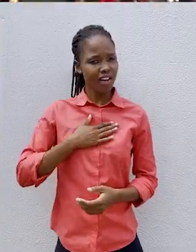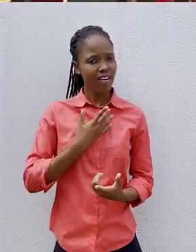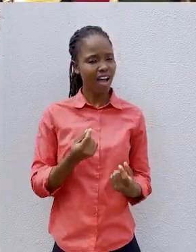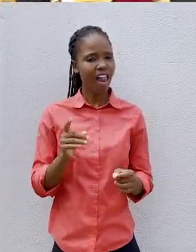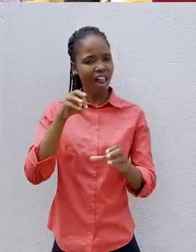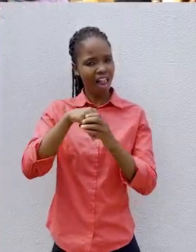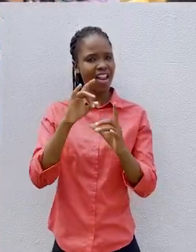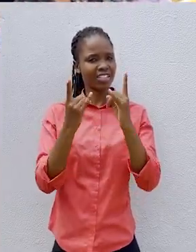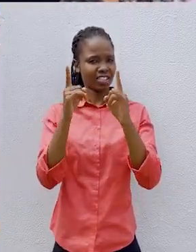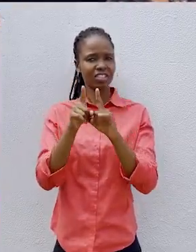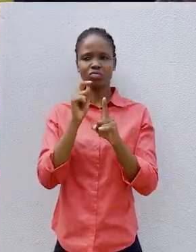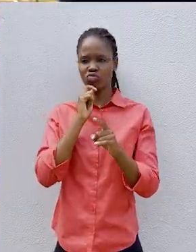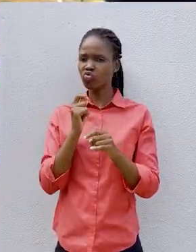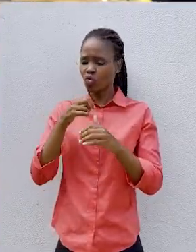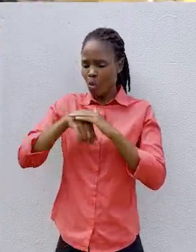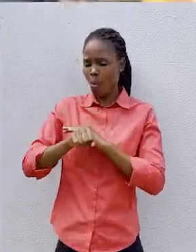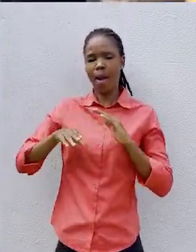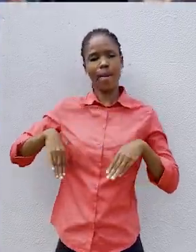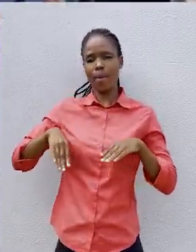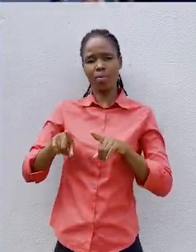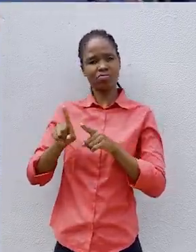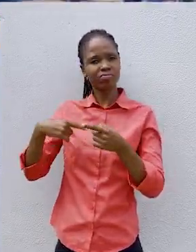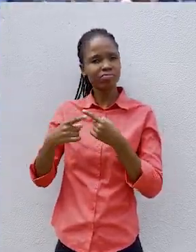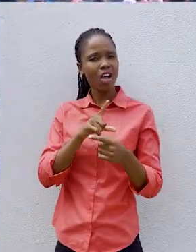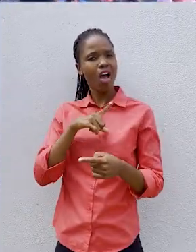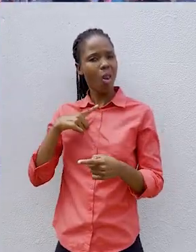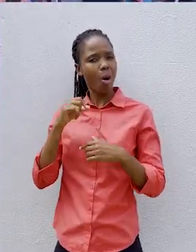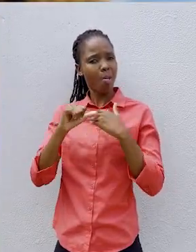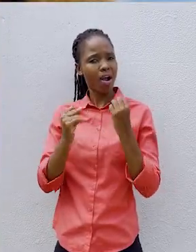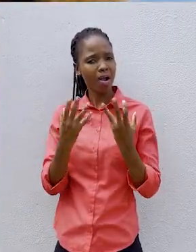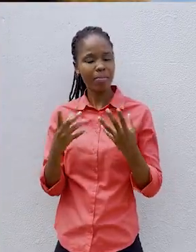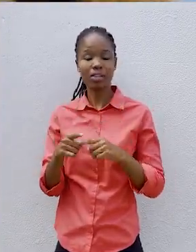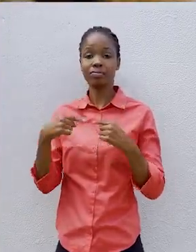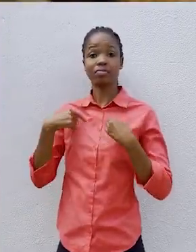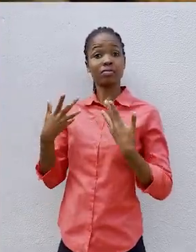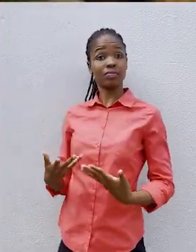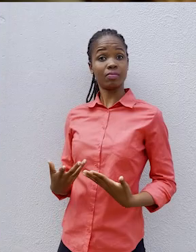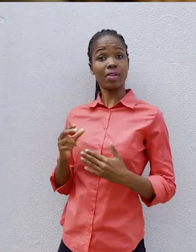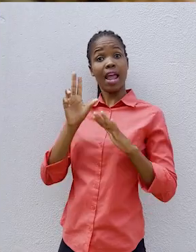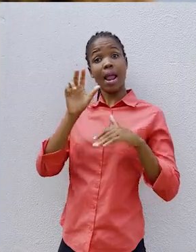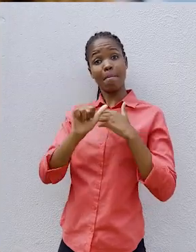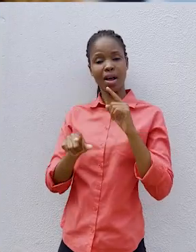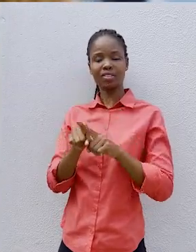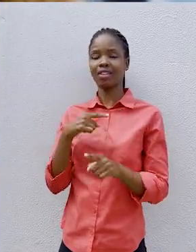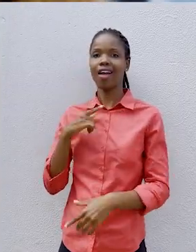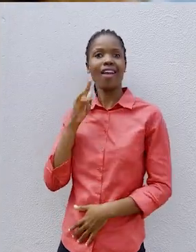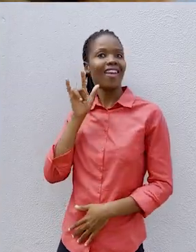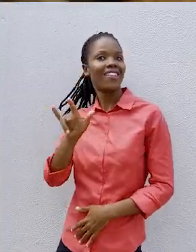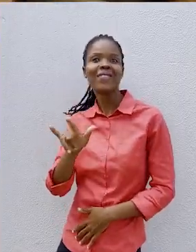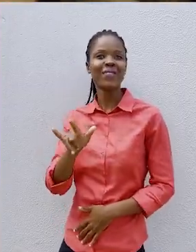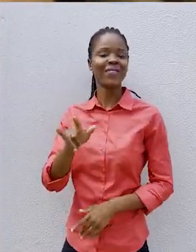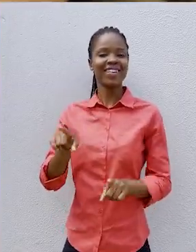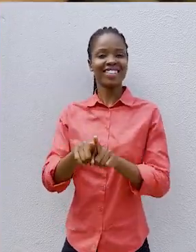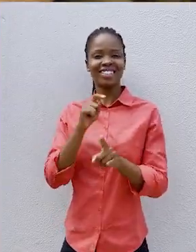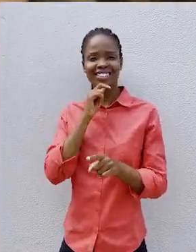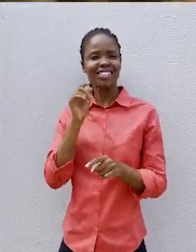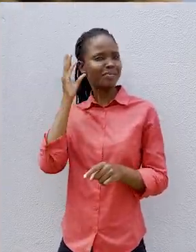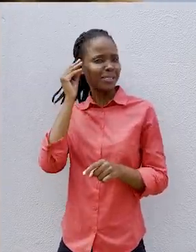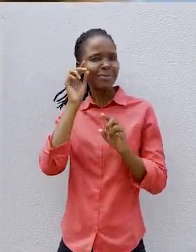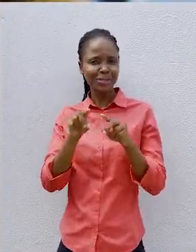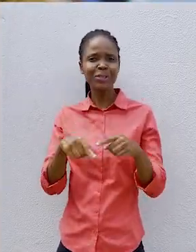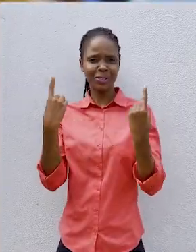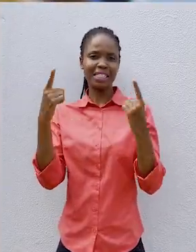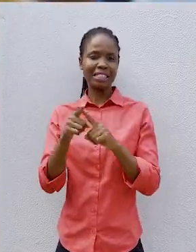How you feeling about being in the city? I know you're not from here. How long you been here, and how you feeling about here? I've been here for 8 months. I love it. It's a